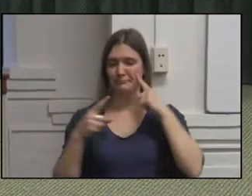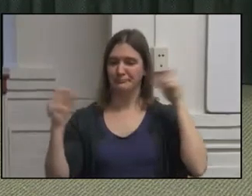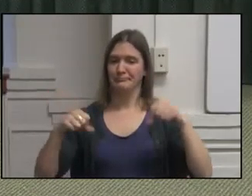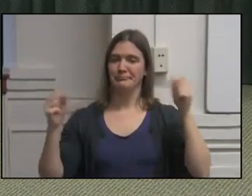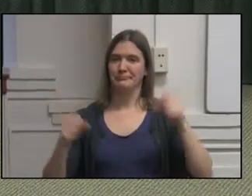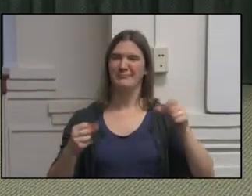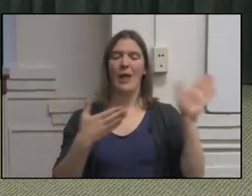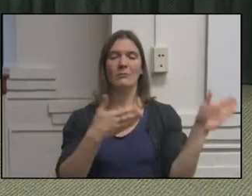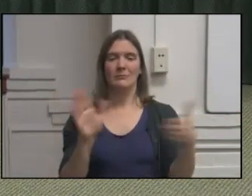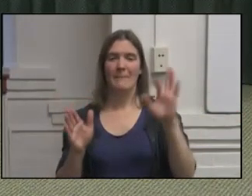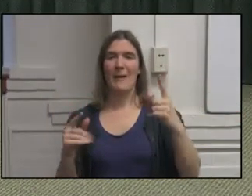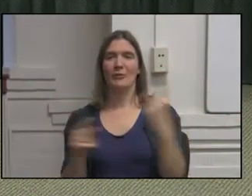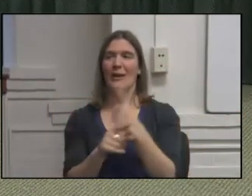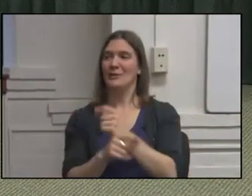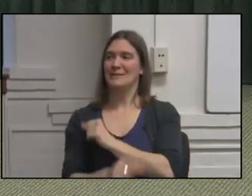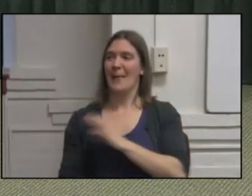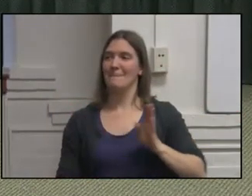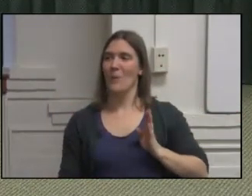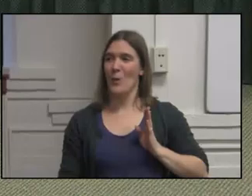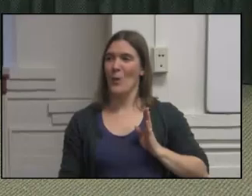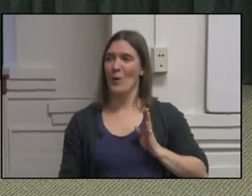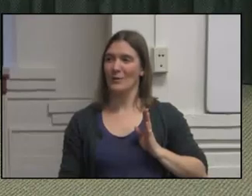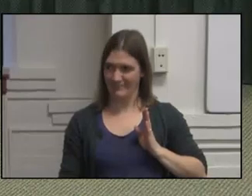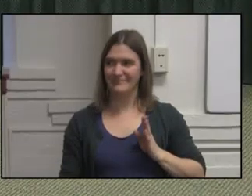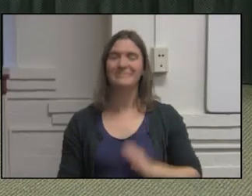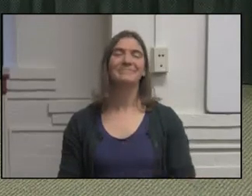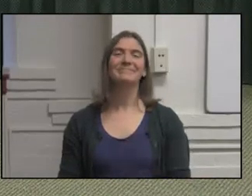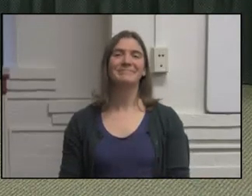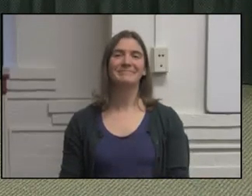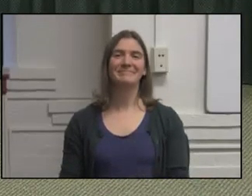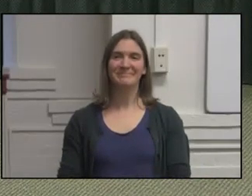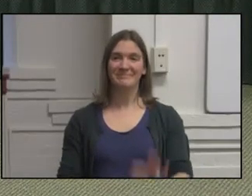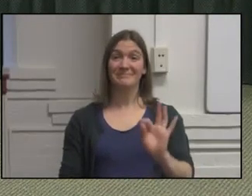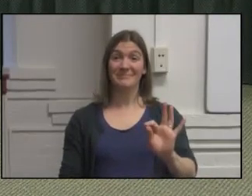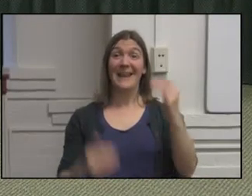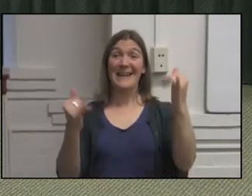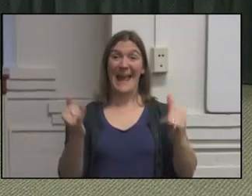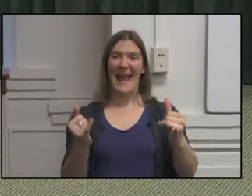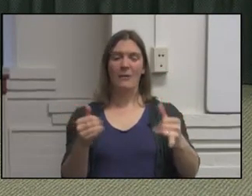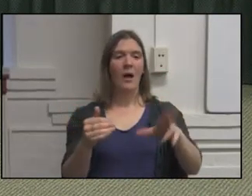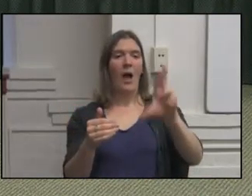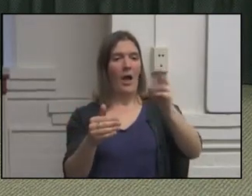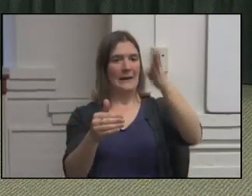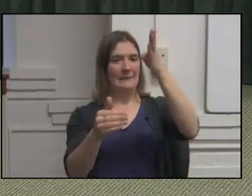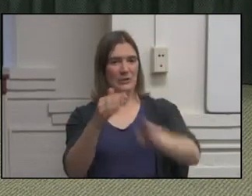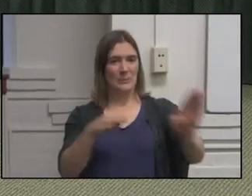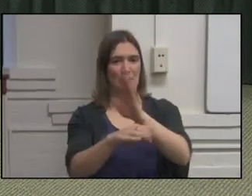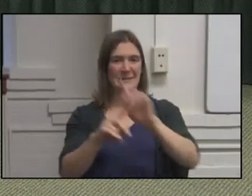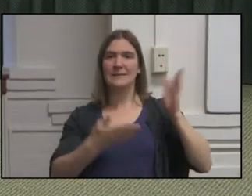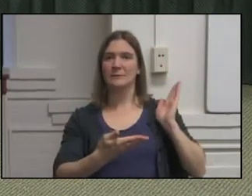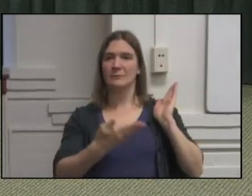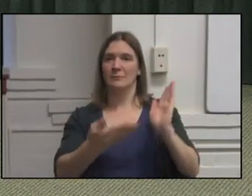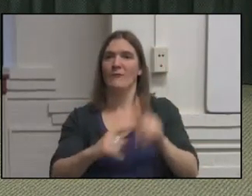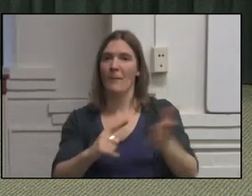Aye. Great. Motion carries. And we move on to unfinished business.